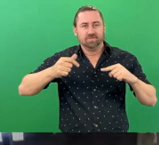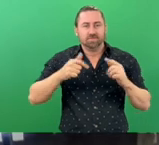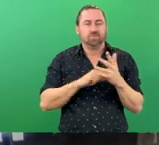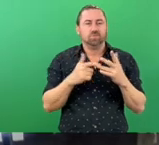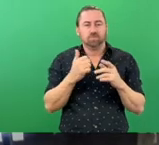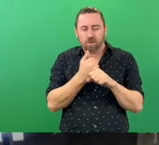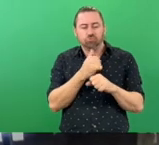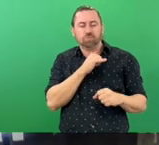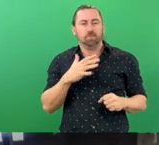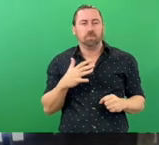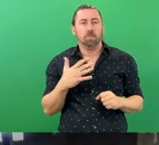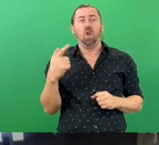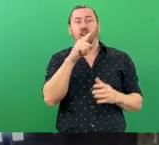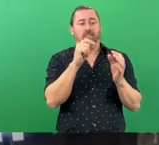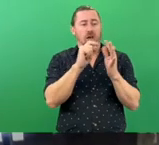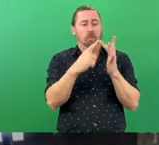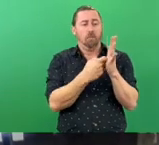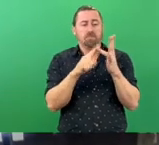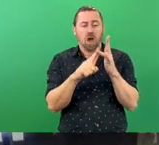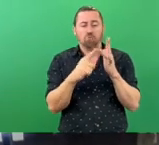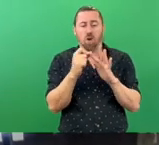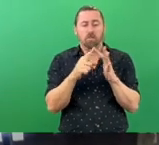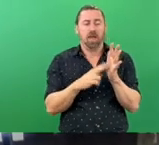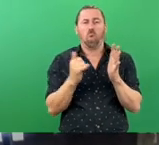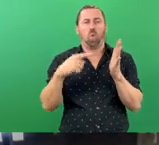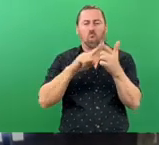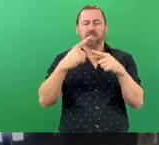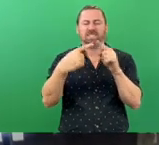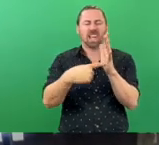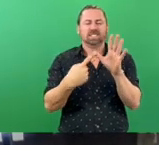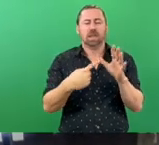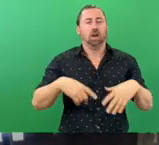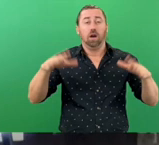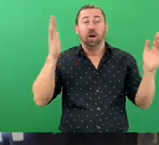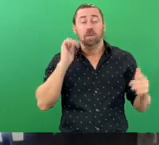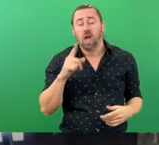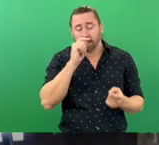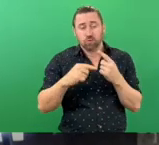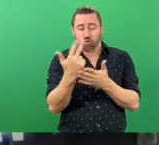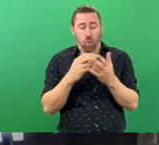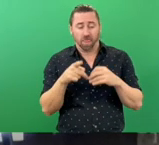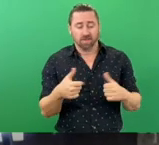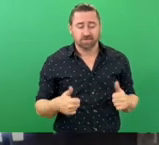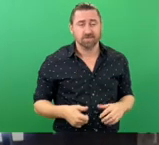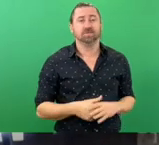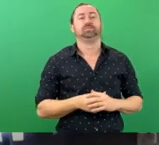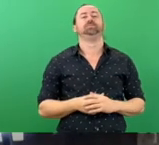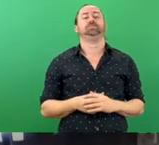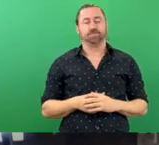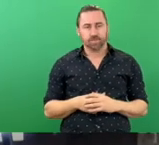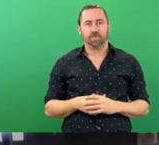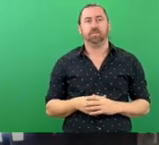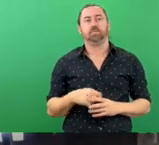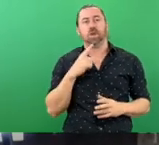sharpened pencils as well. Look, if all you have is a biro pen or some textures, just stick around, you can draw with those too. All right,